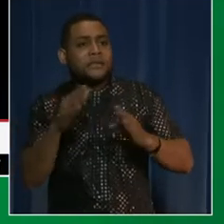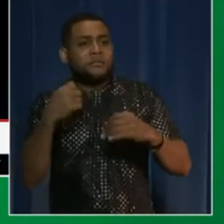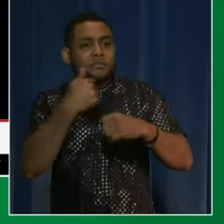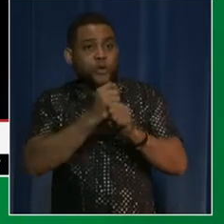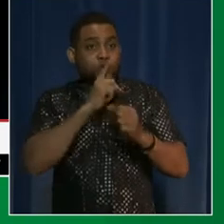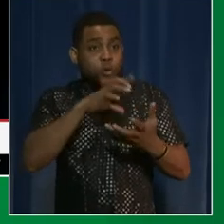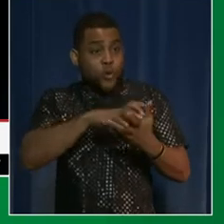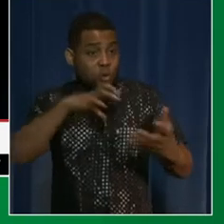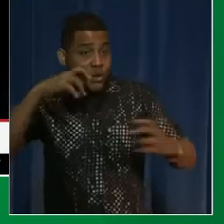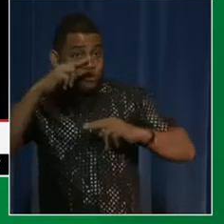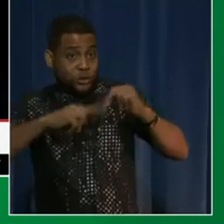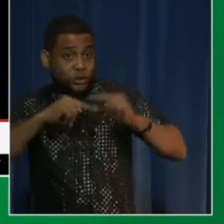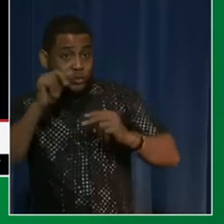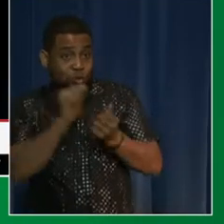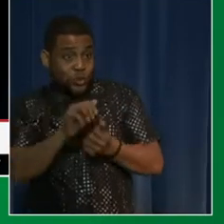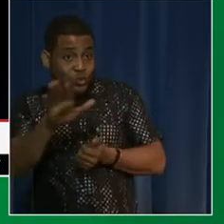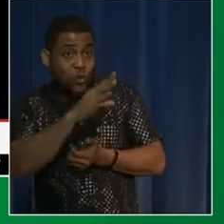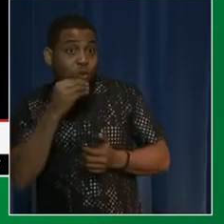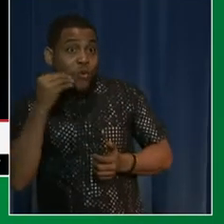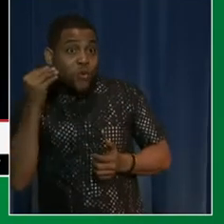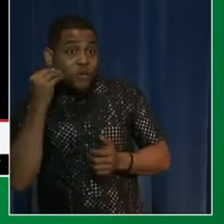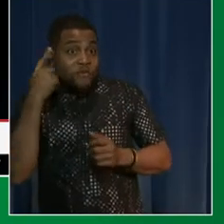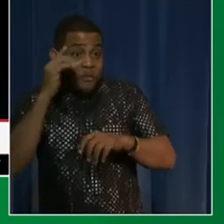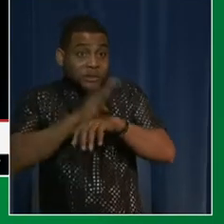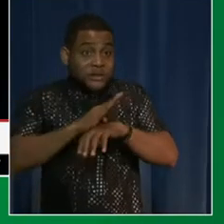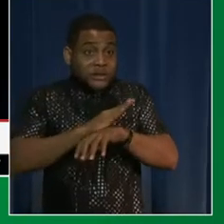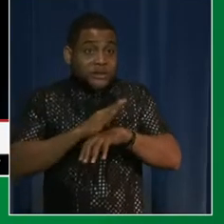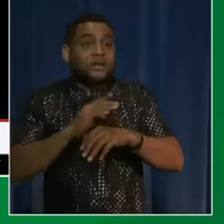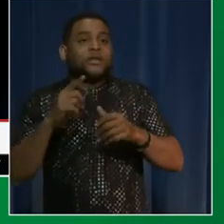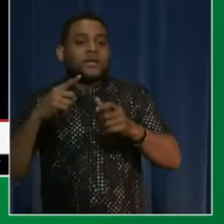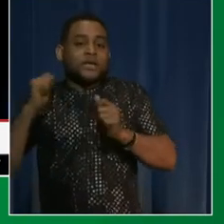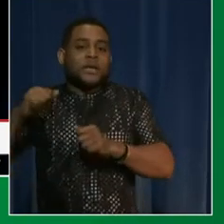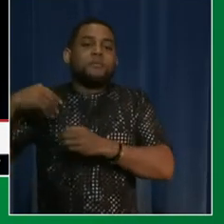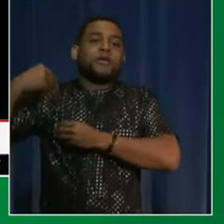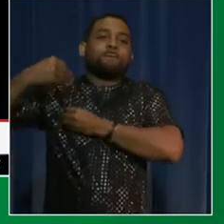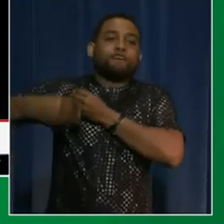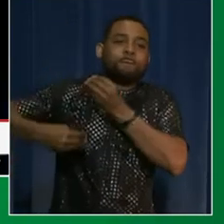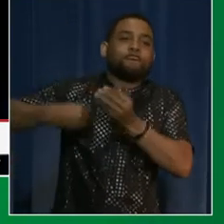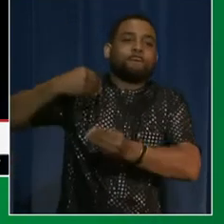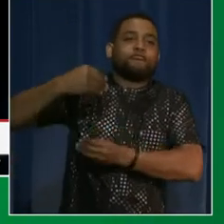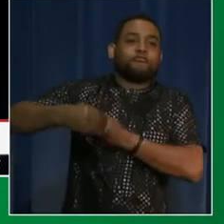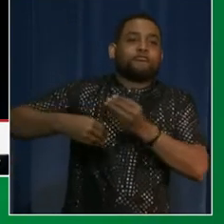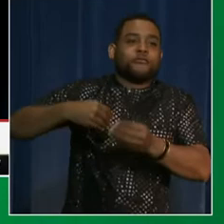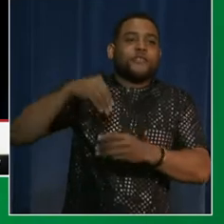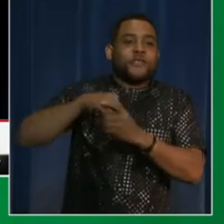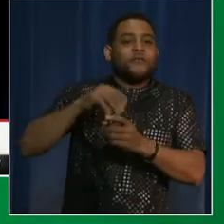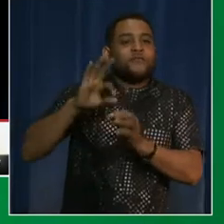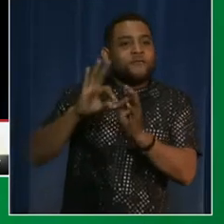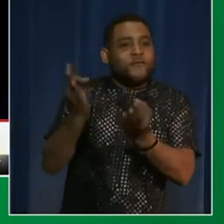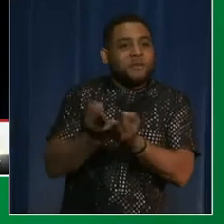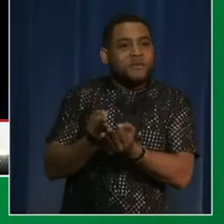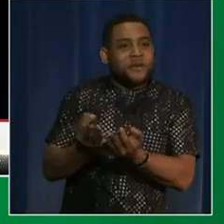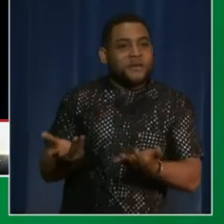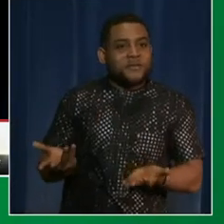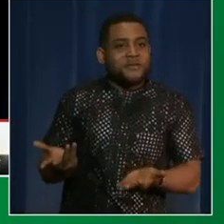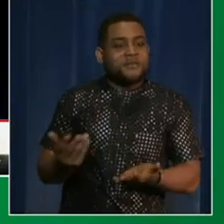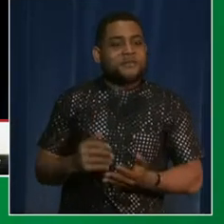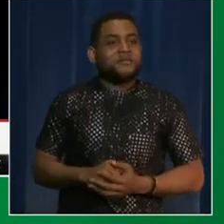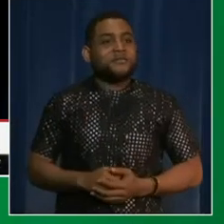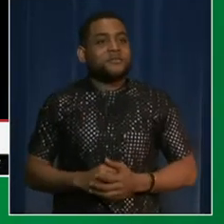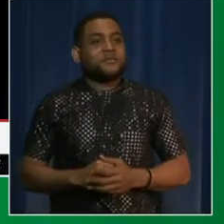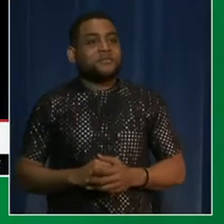their own homes or businesses can be transferred to their families. I also had the